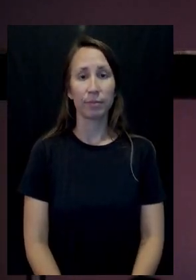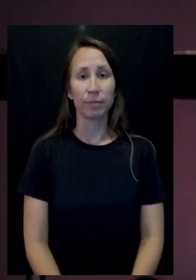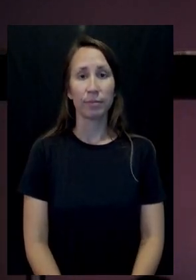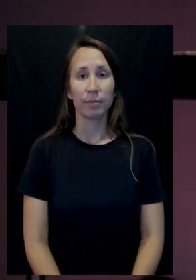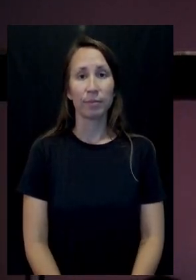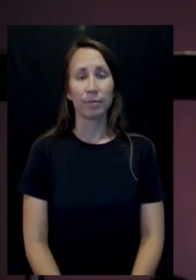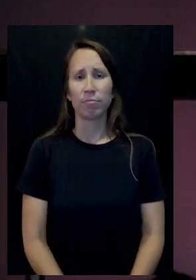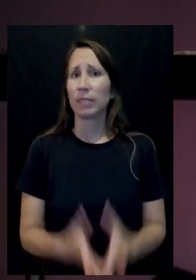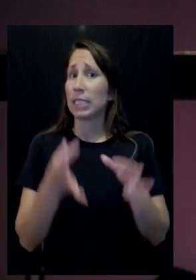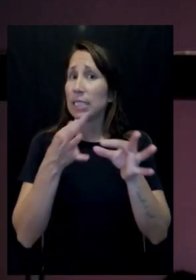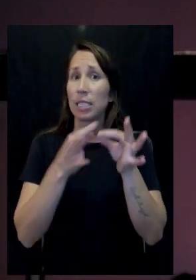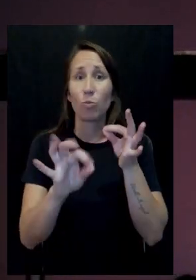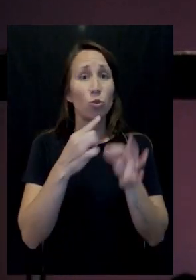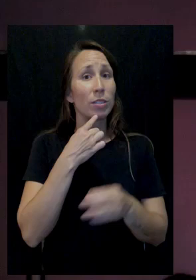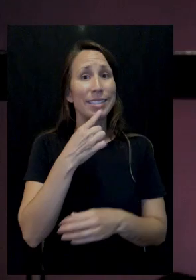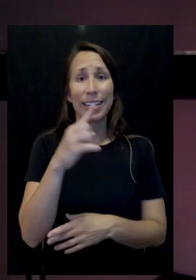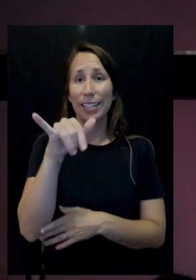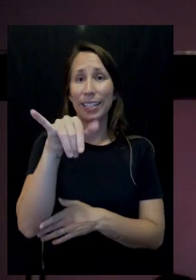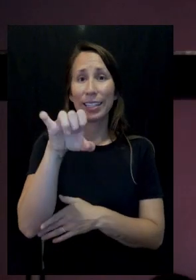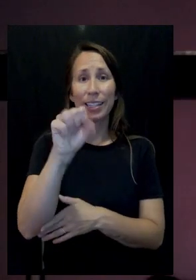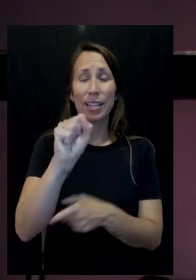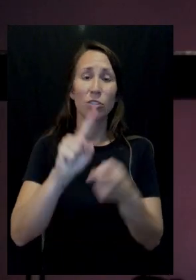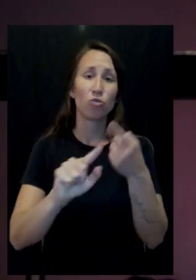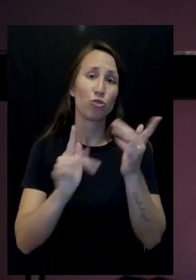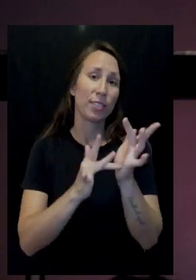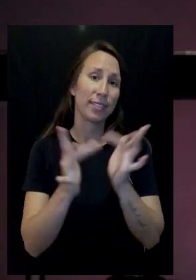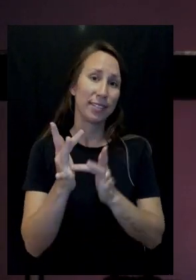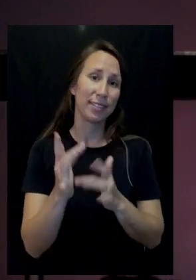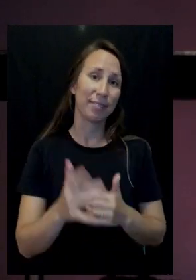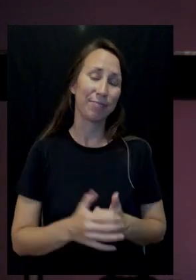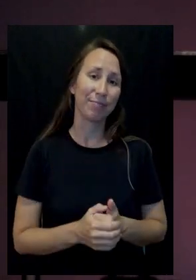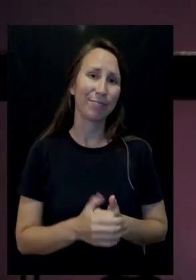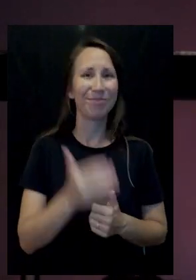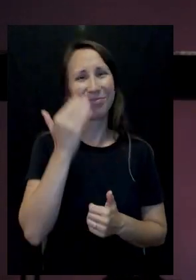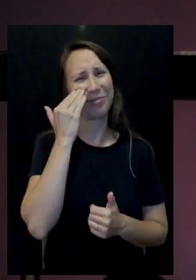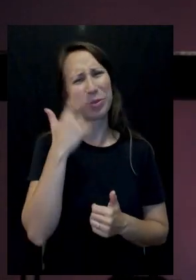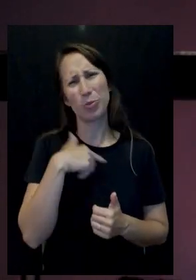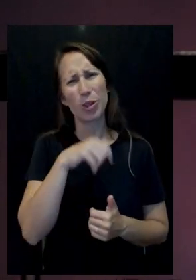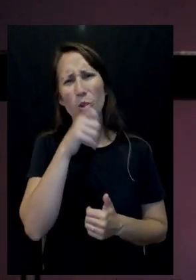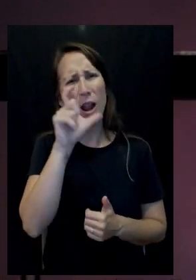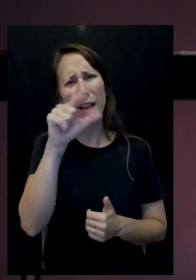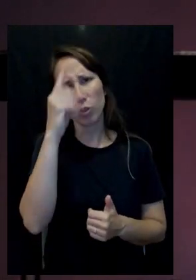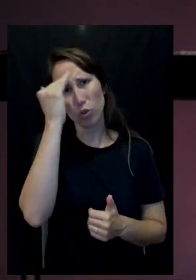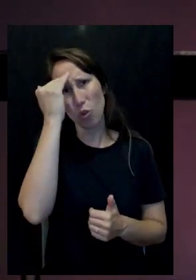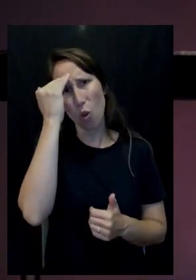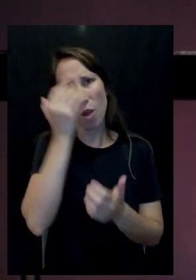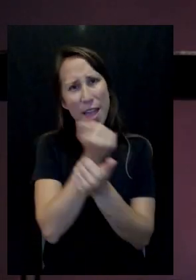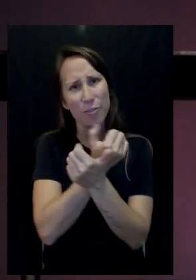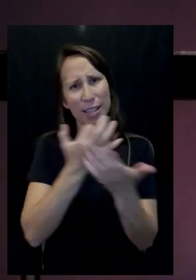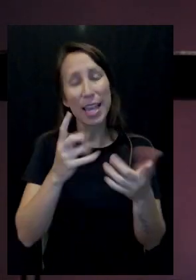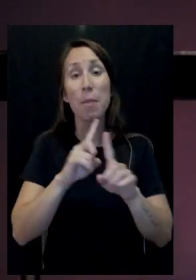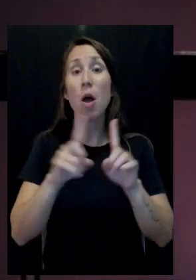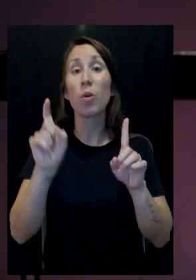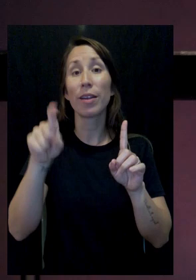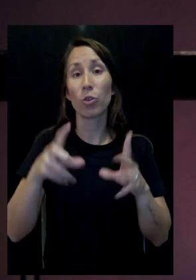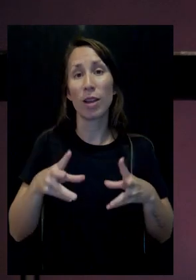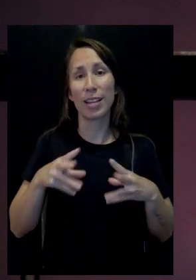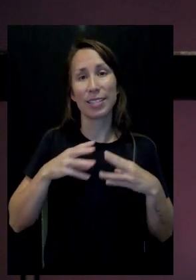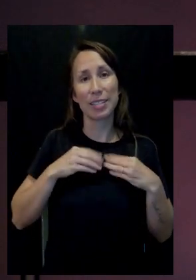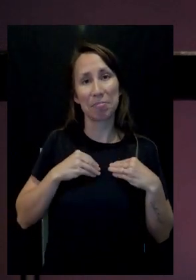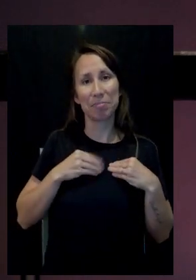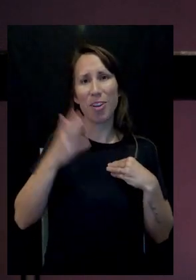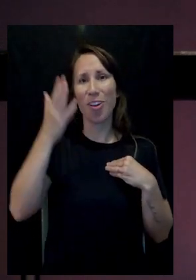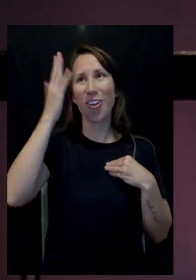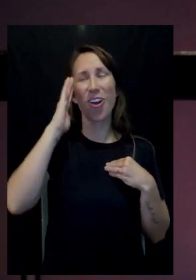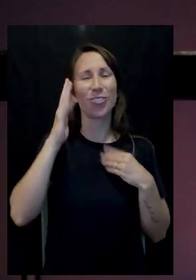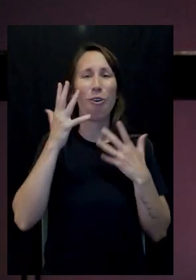It's as simple as saying yes to Jesus. You know, we don't have to know everything, we just have to accept that God has already